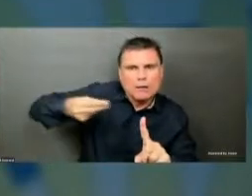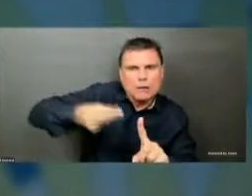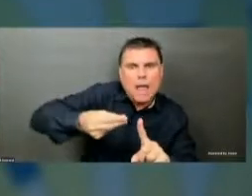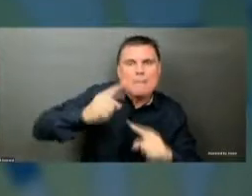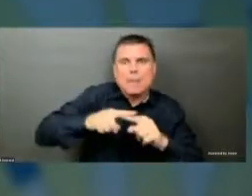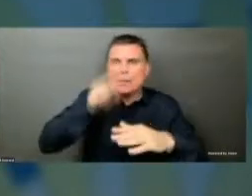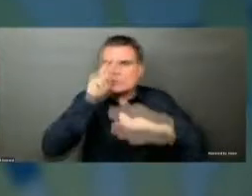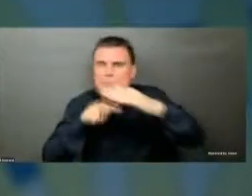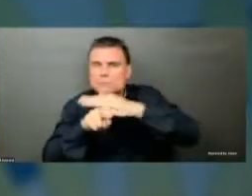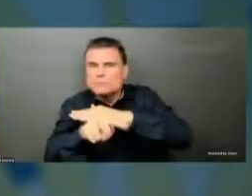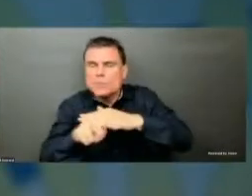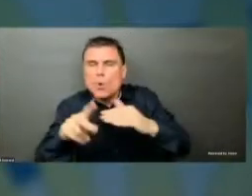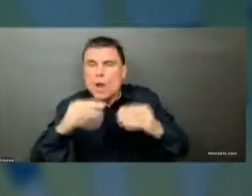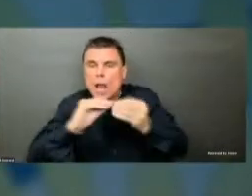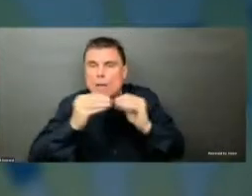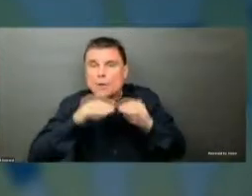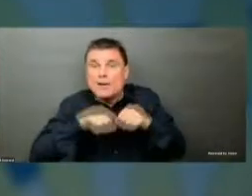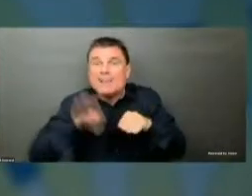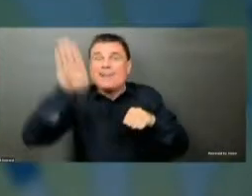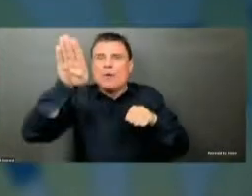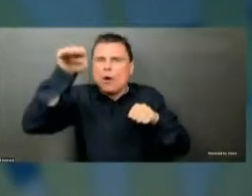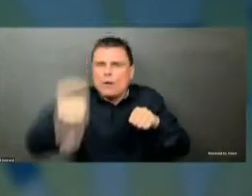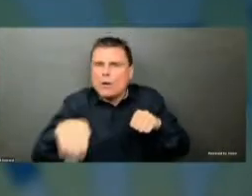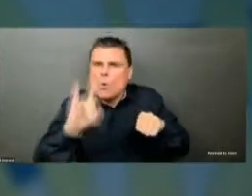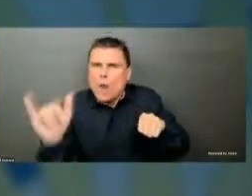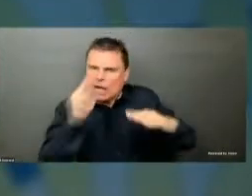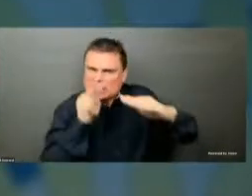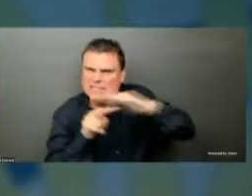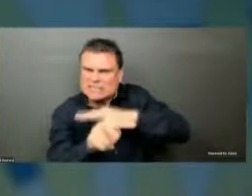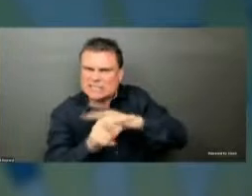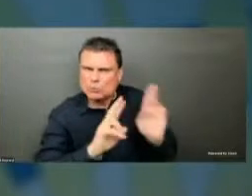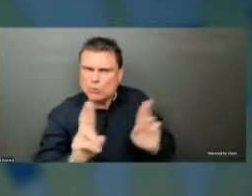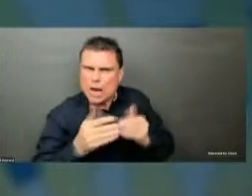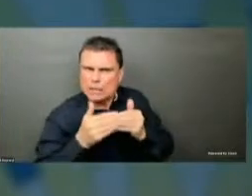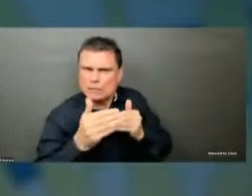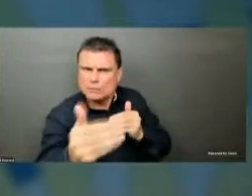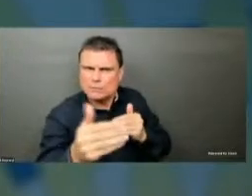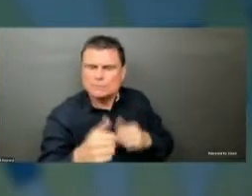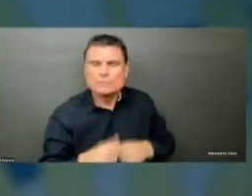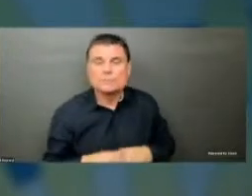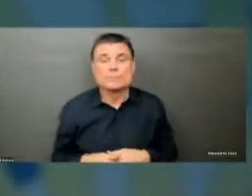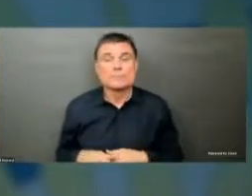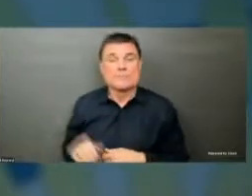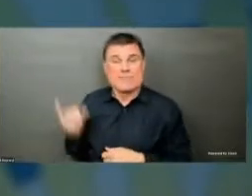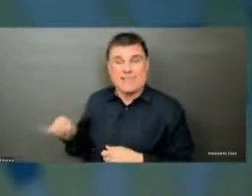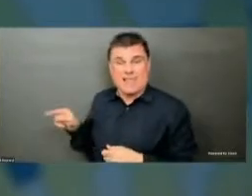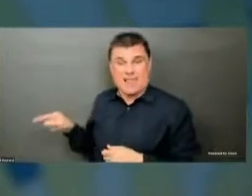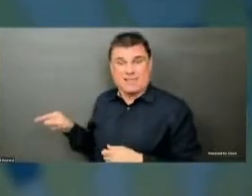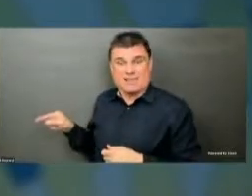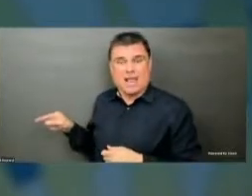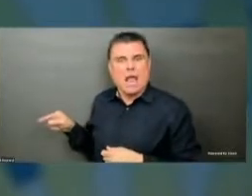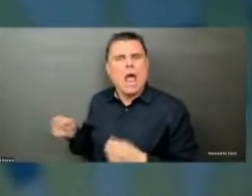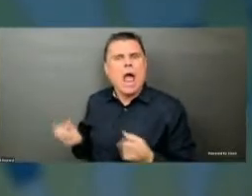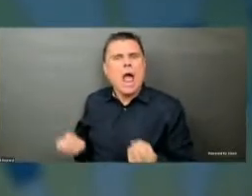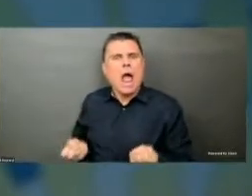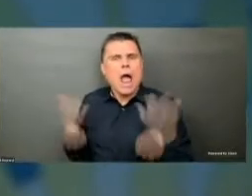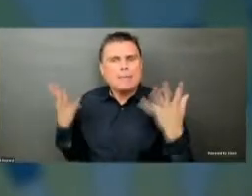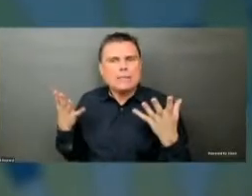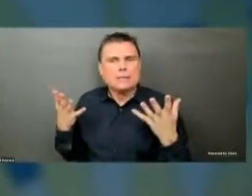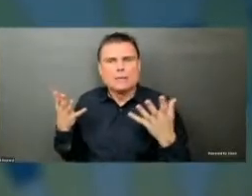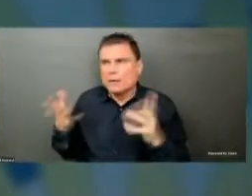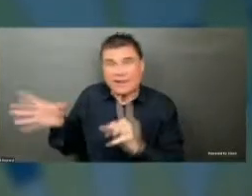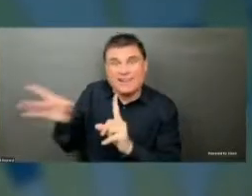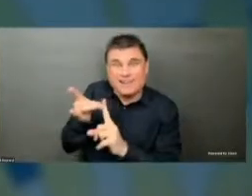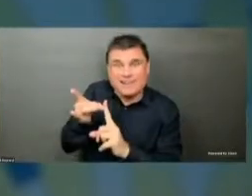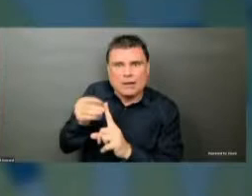And this is the reproductive number, the average daily number of new infections per case. And